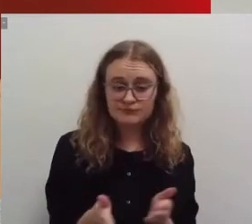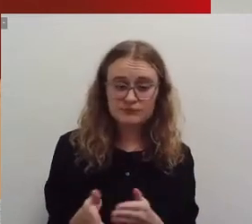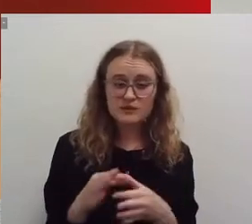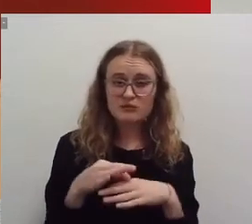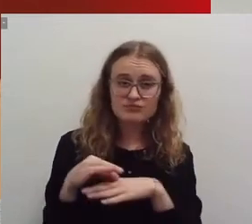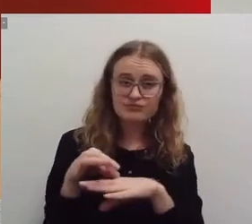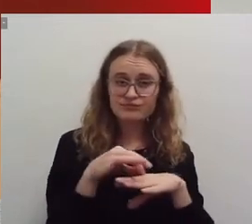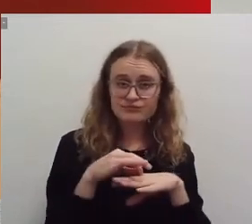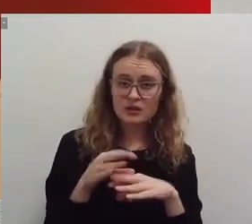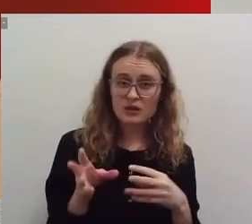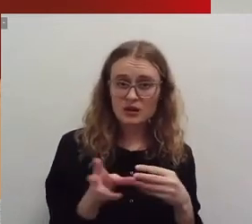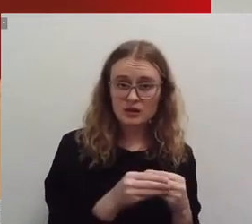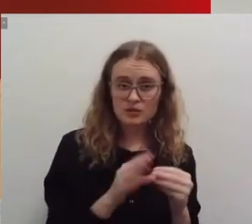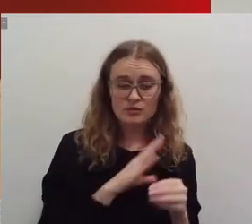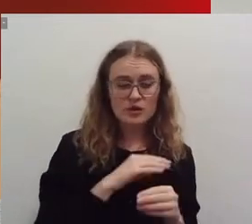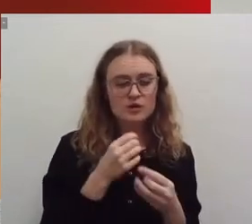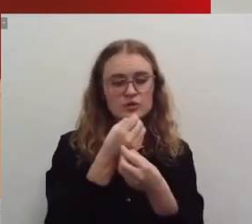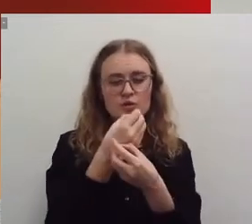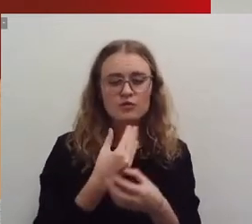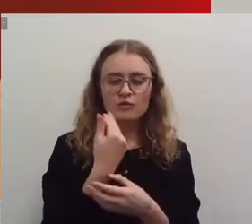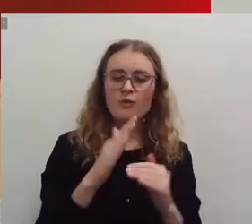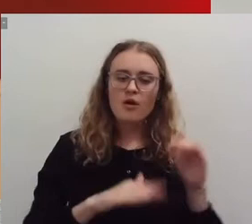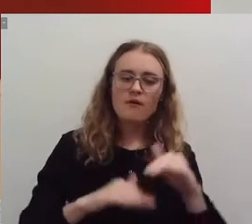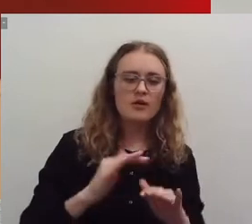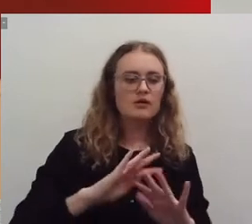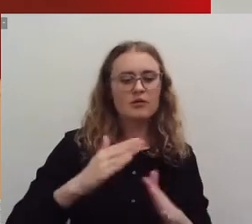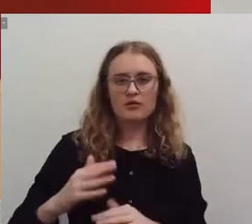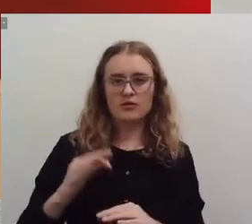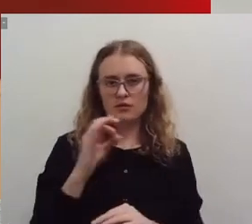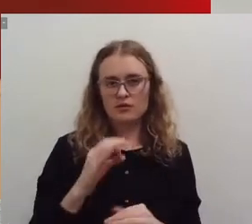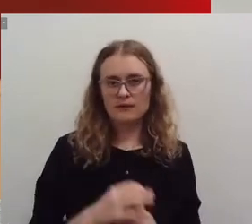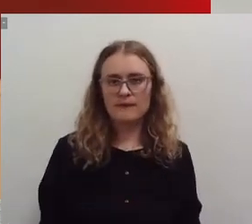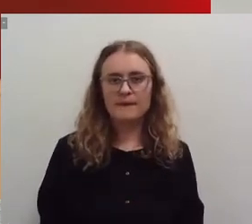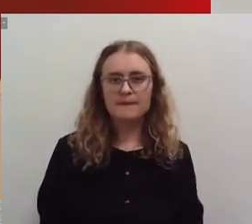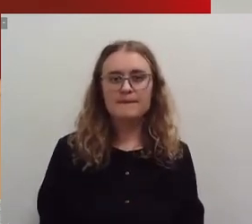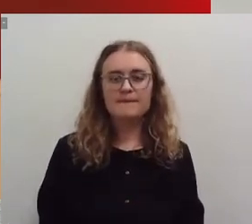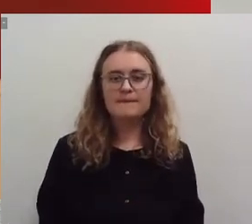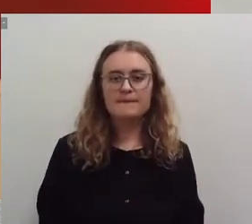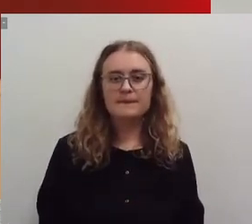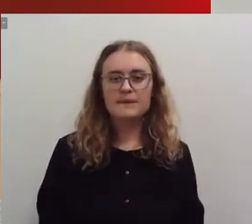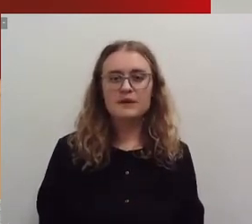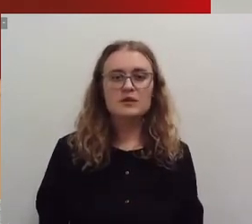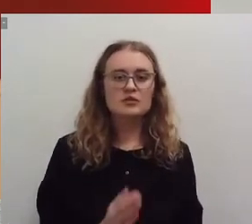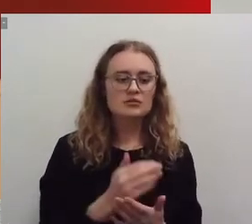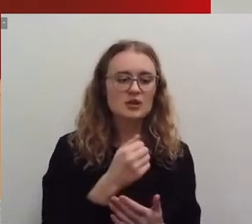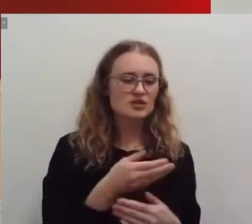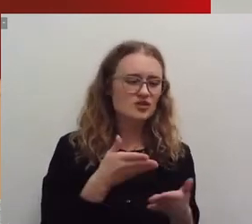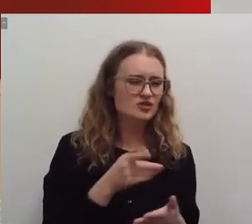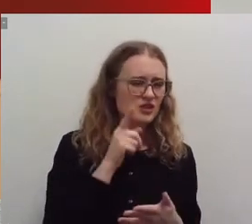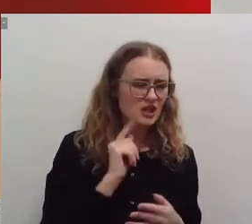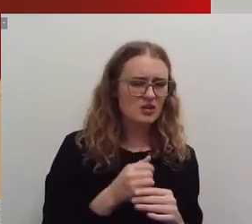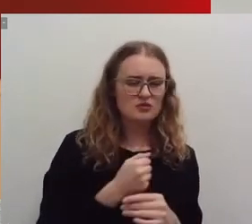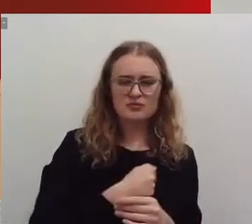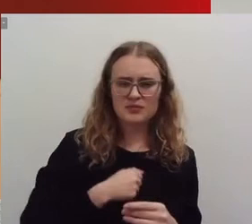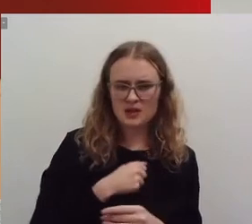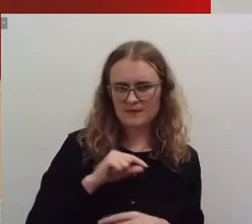sometimes it's not. They are not open for this themselves. Is there, maybe they're afraid of something. I don't know. I